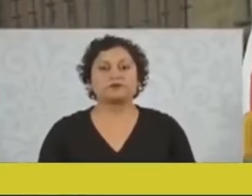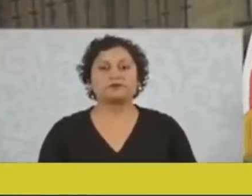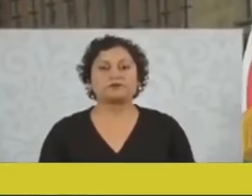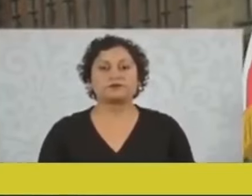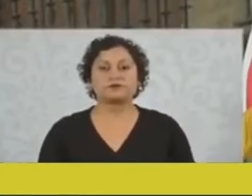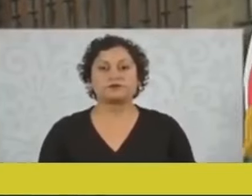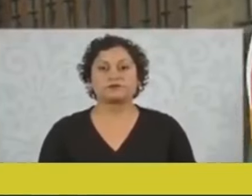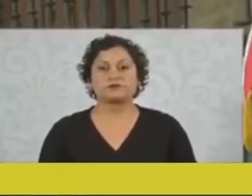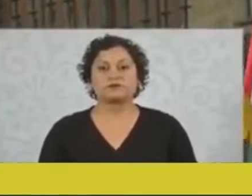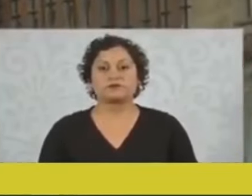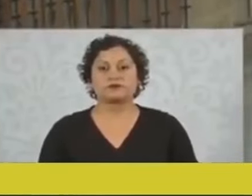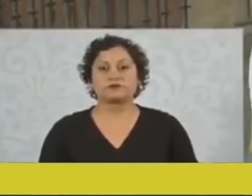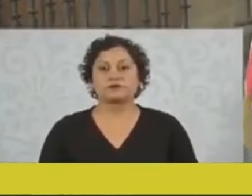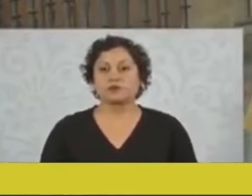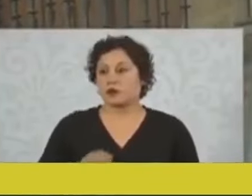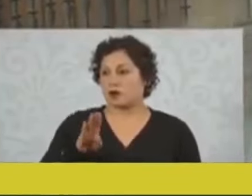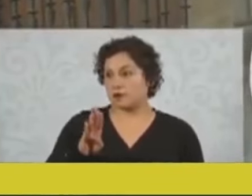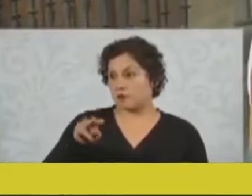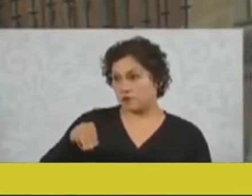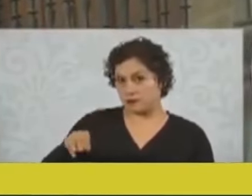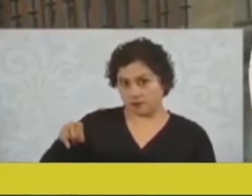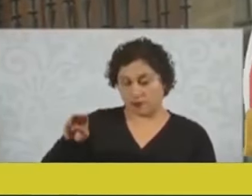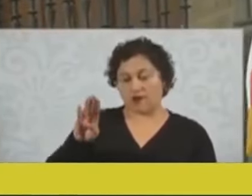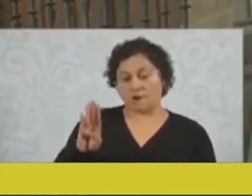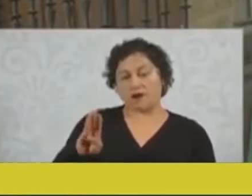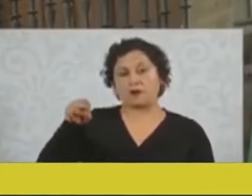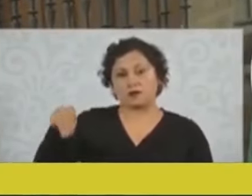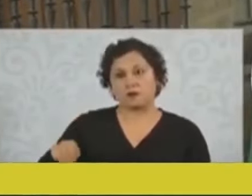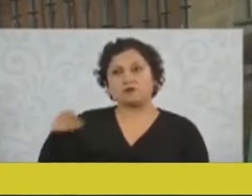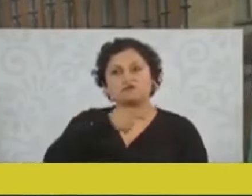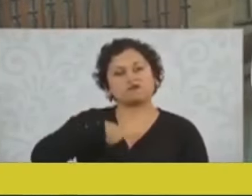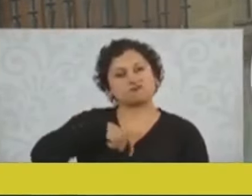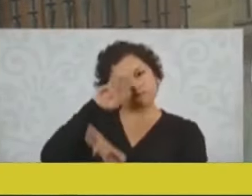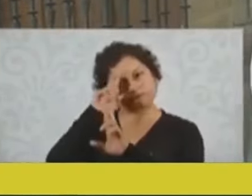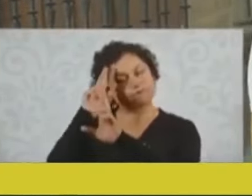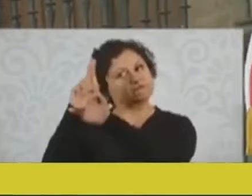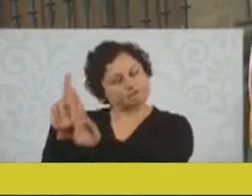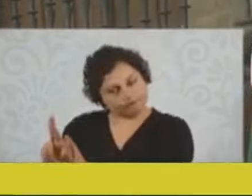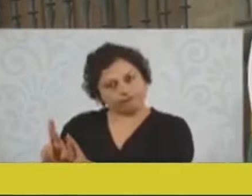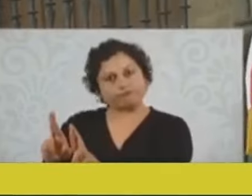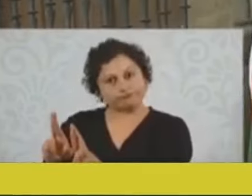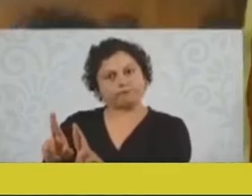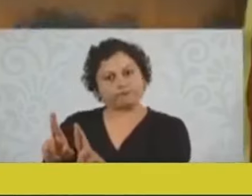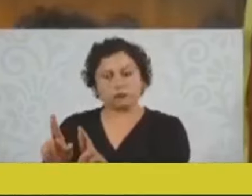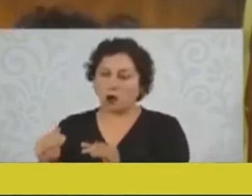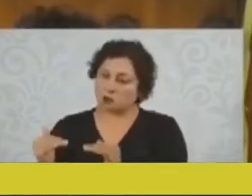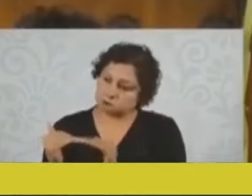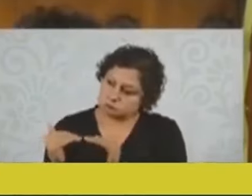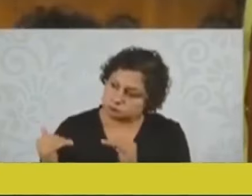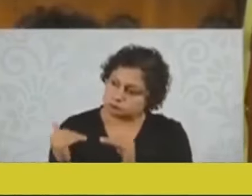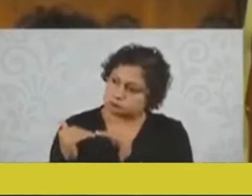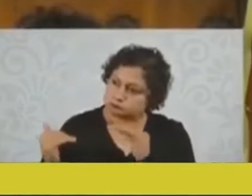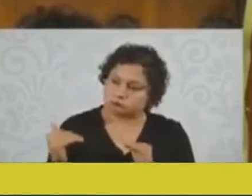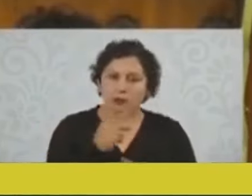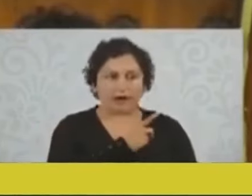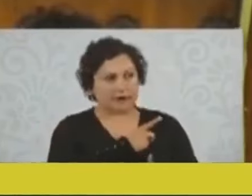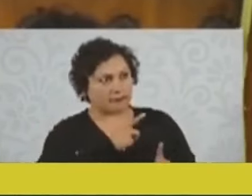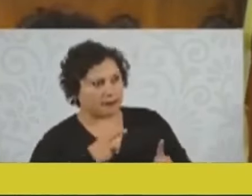15. We will respect autonomy of the Bank of Mexico, and we will keep a reasonable